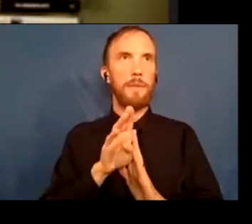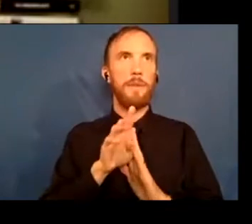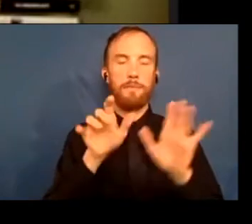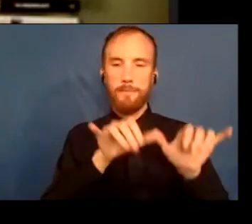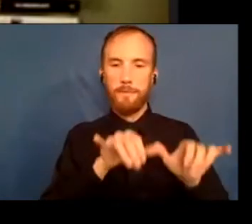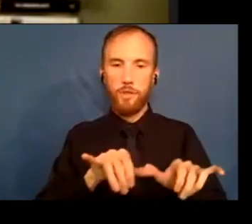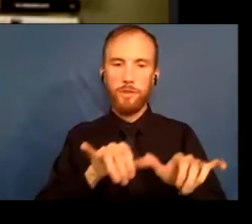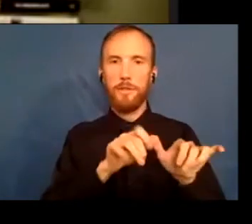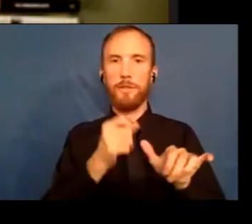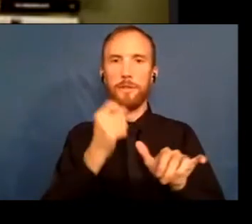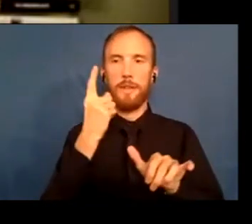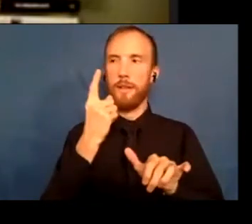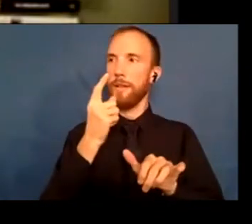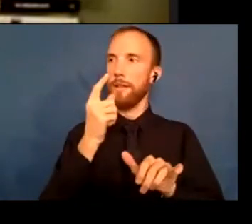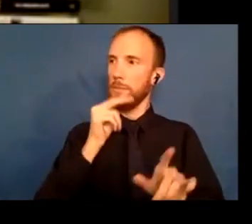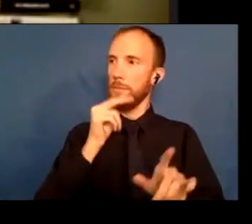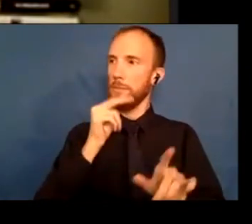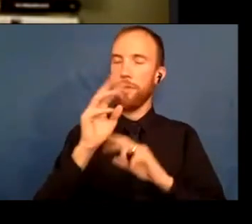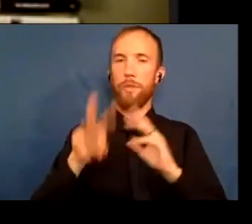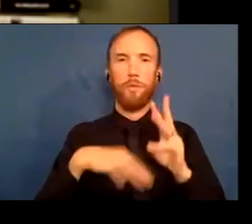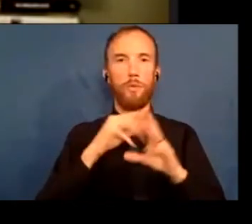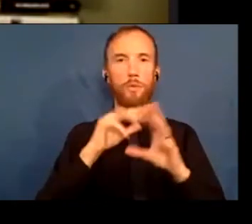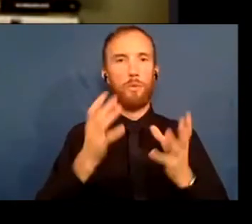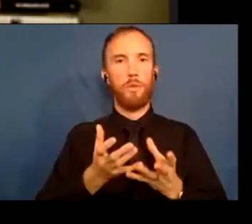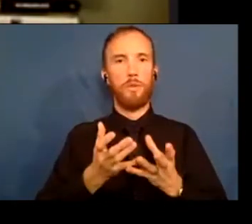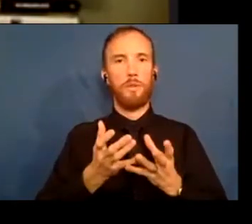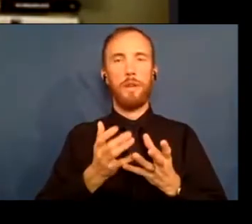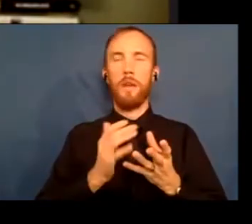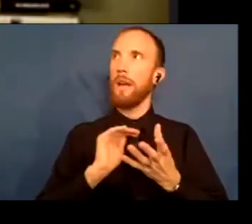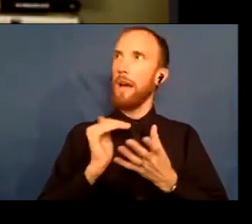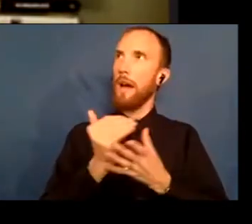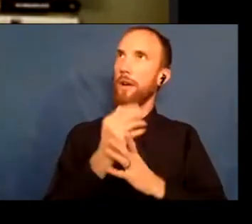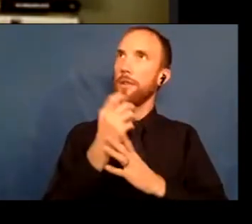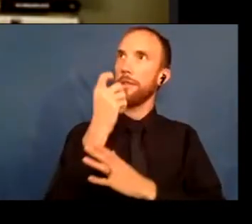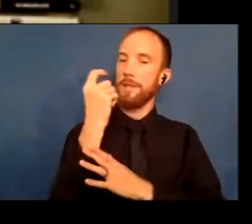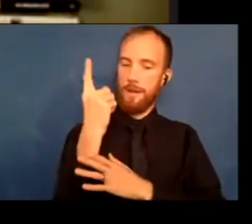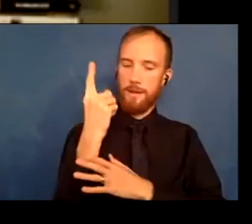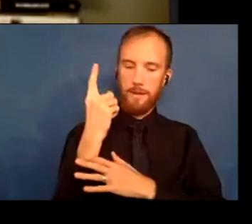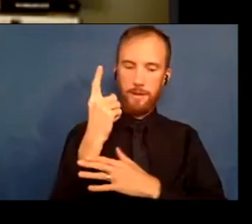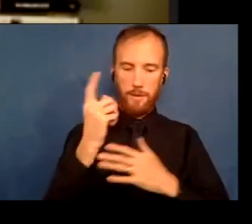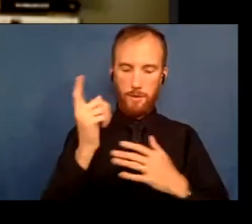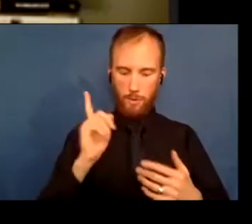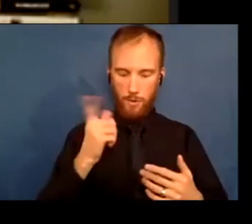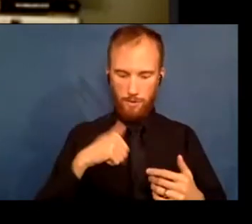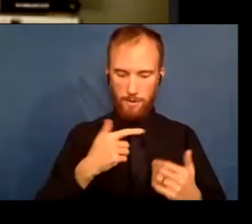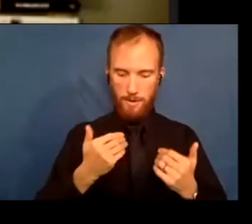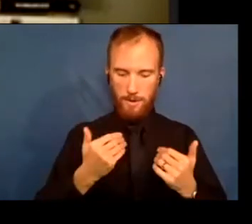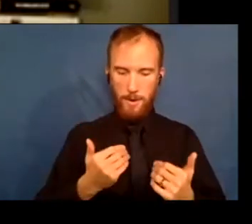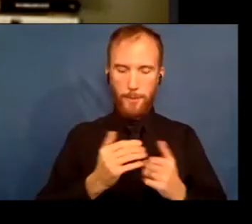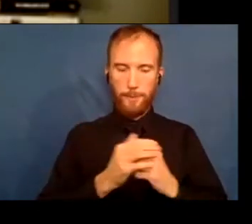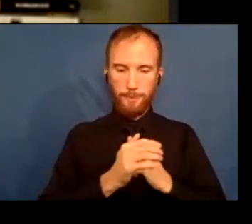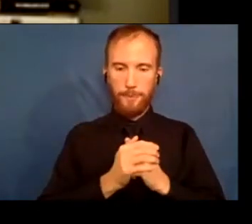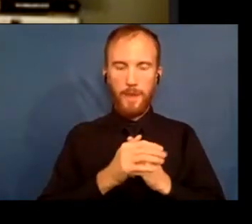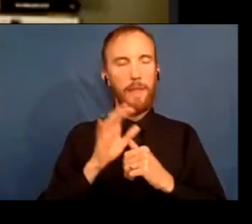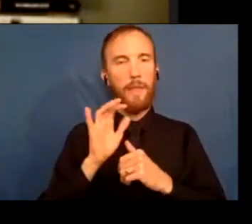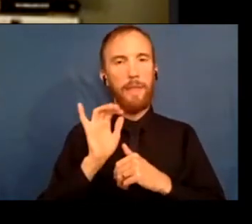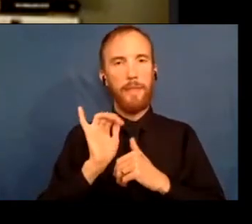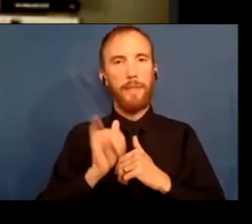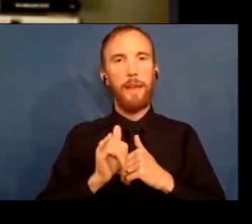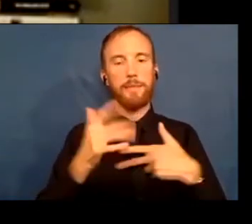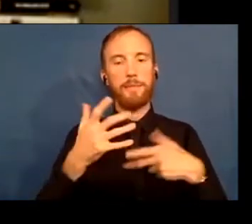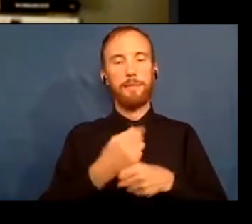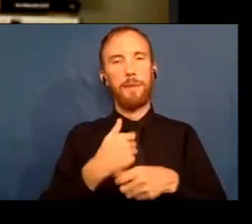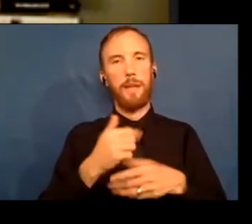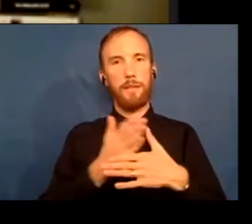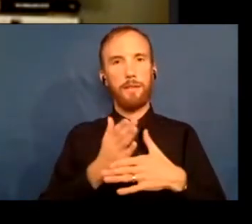you is our common understanding of where we are. Now, I'm going to come back to